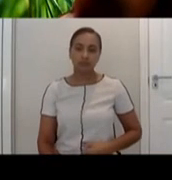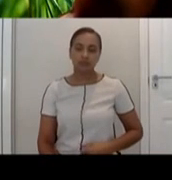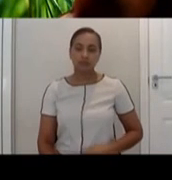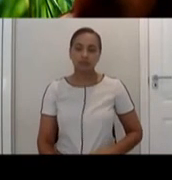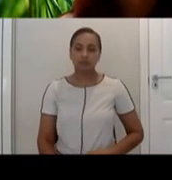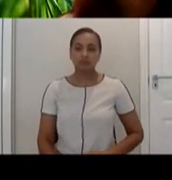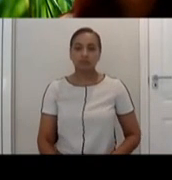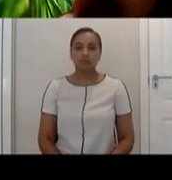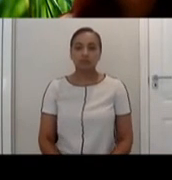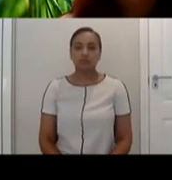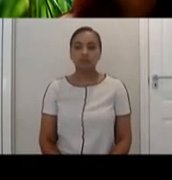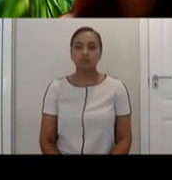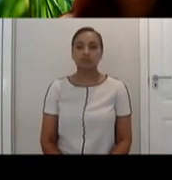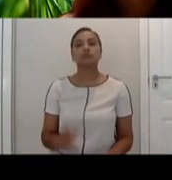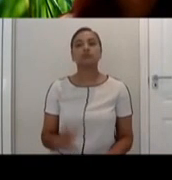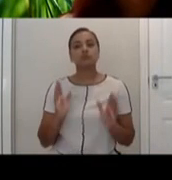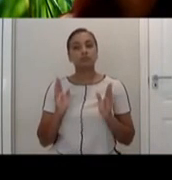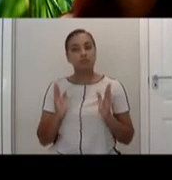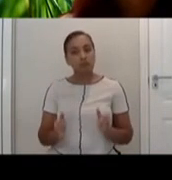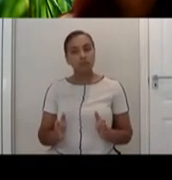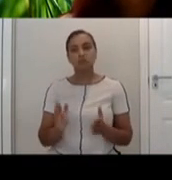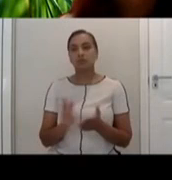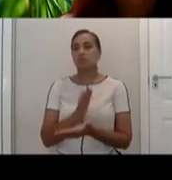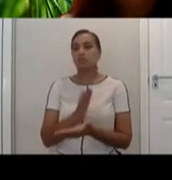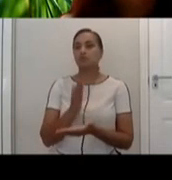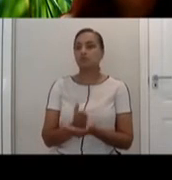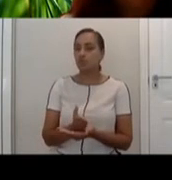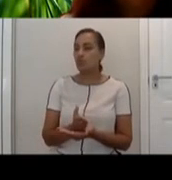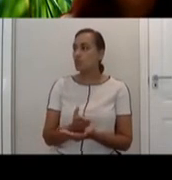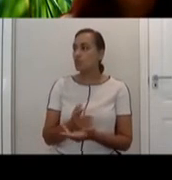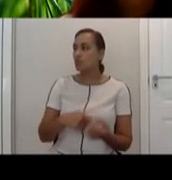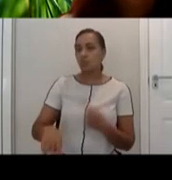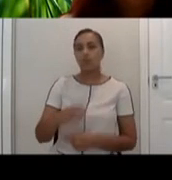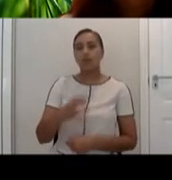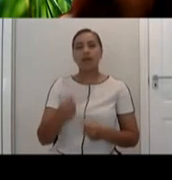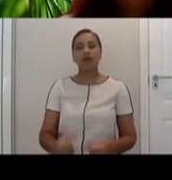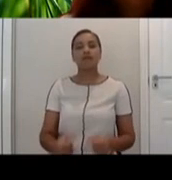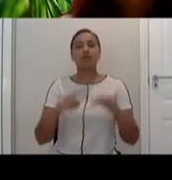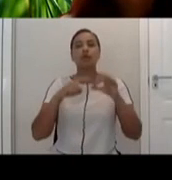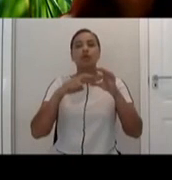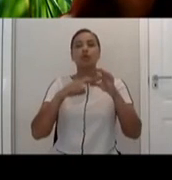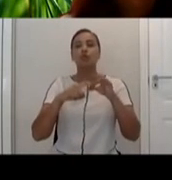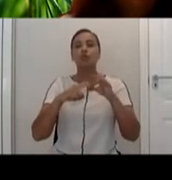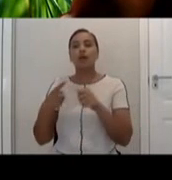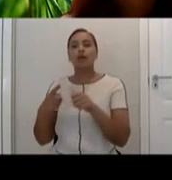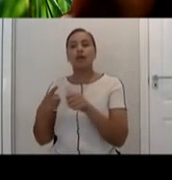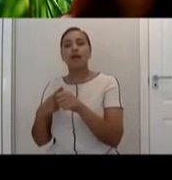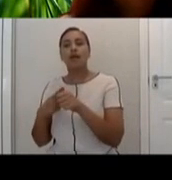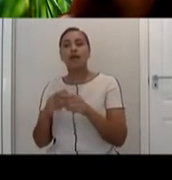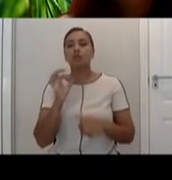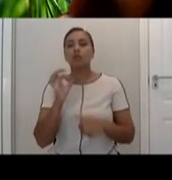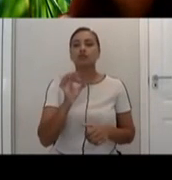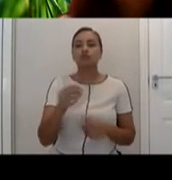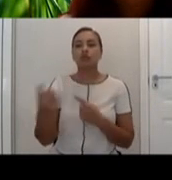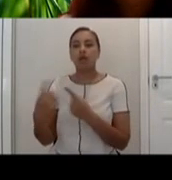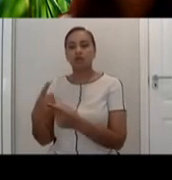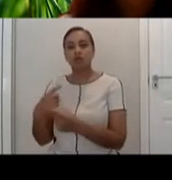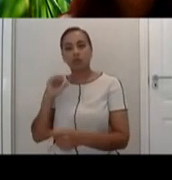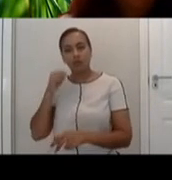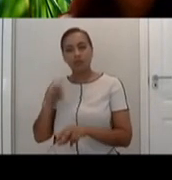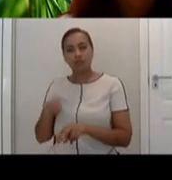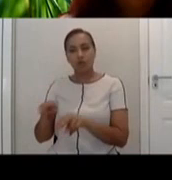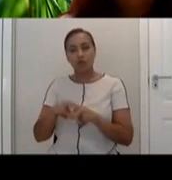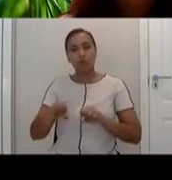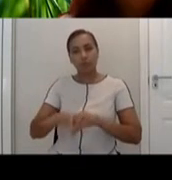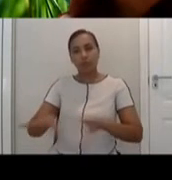we'll also ensure that we have a Q&A of this call. We record it, so we'll publish it. So